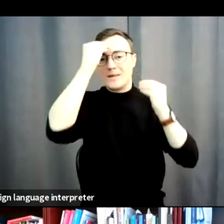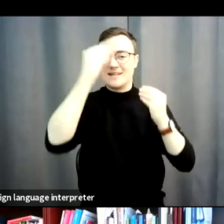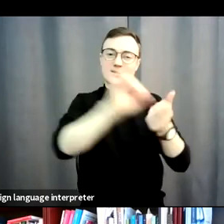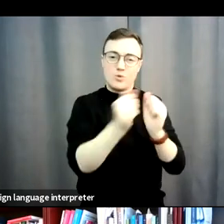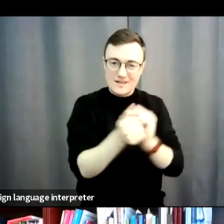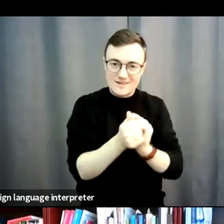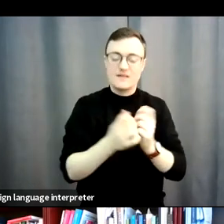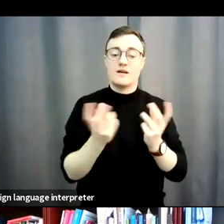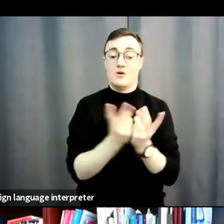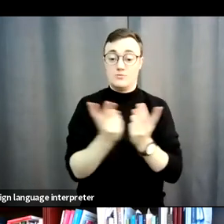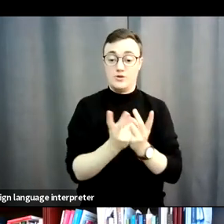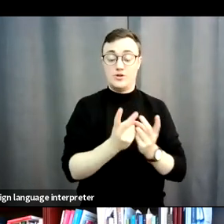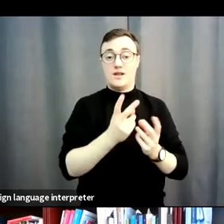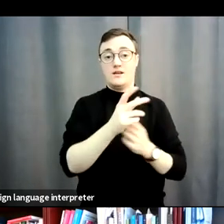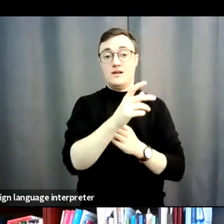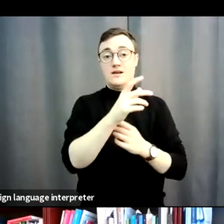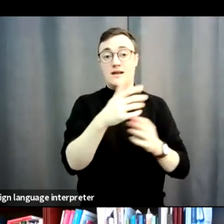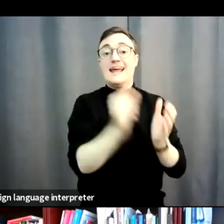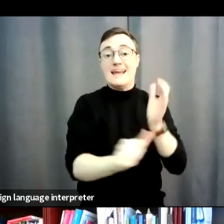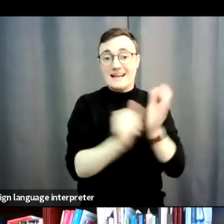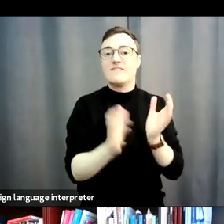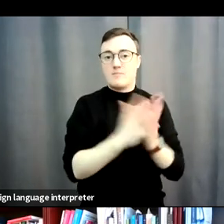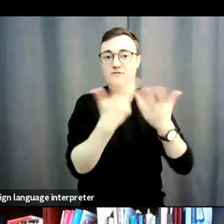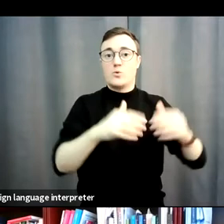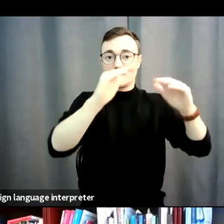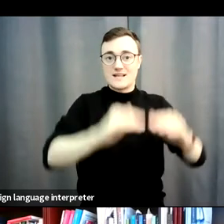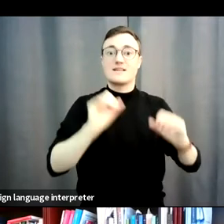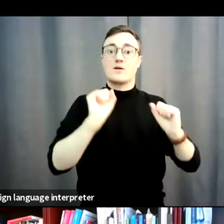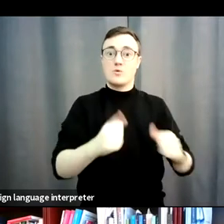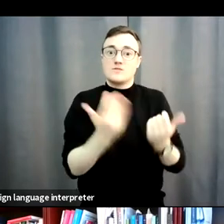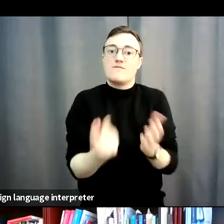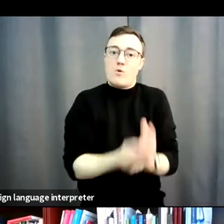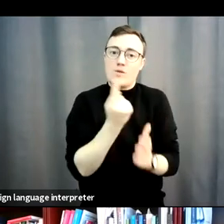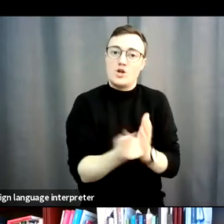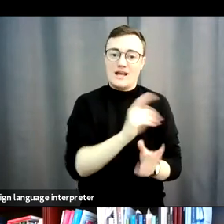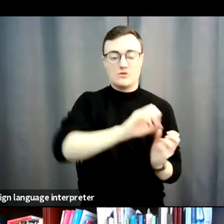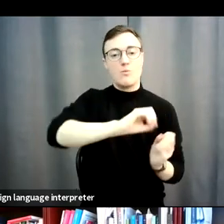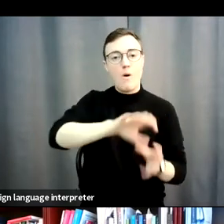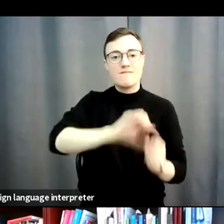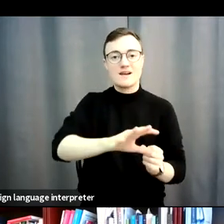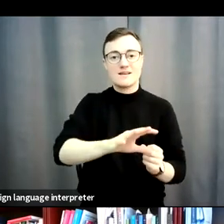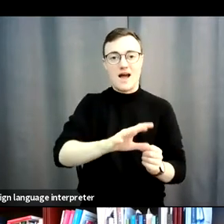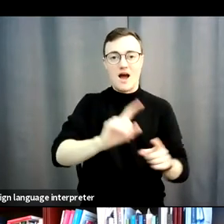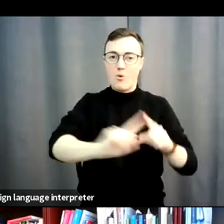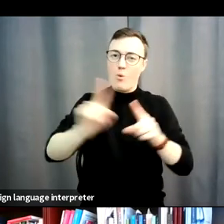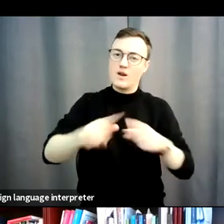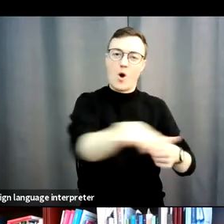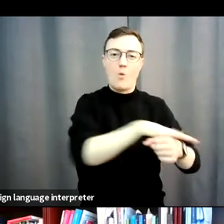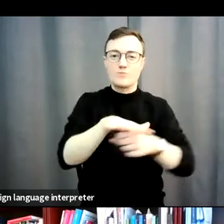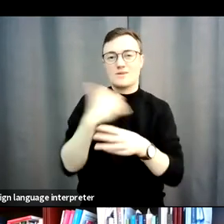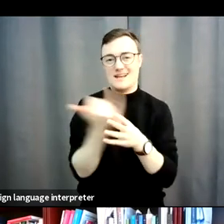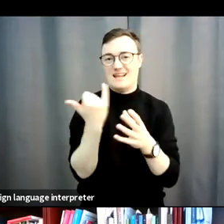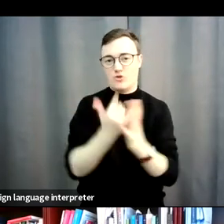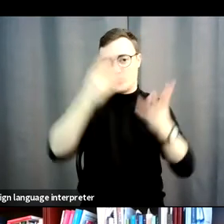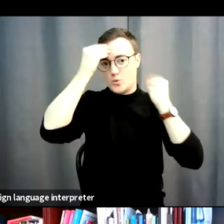this possibility to participate in all of these areas. And the committee stresses that inclusive